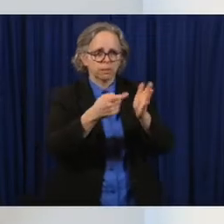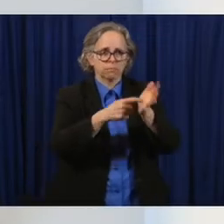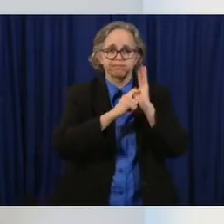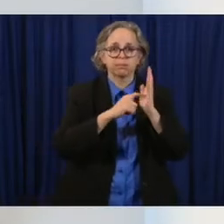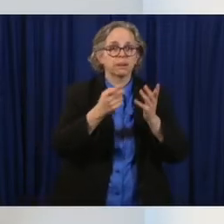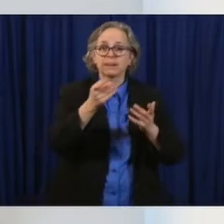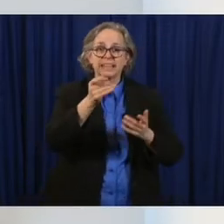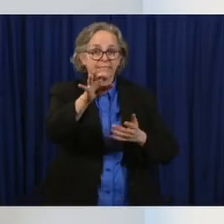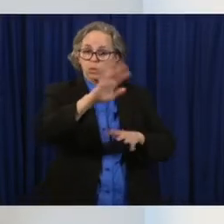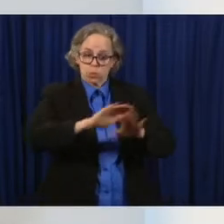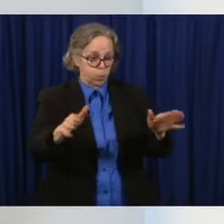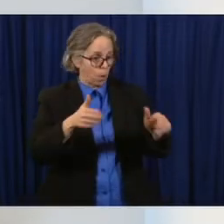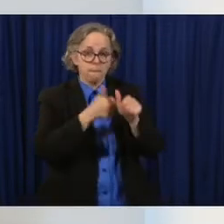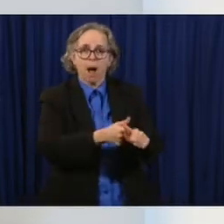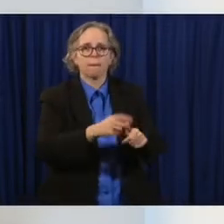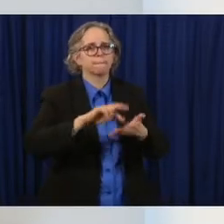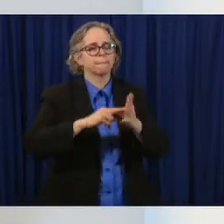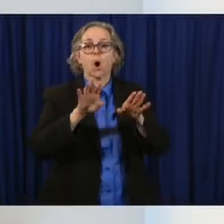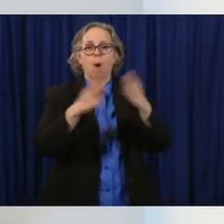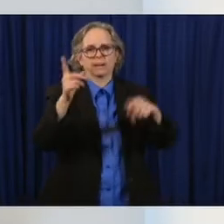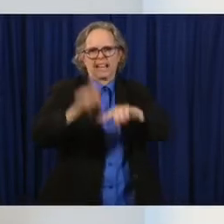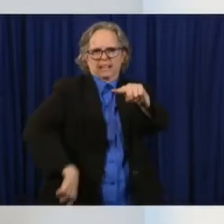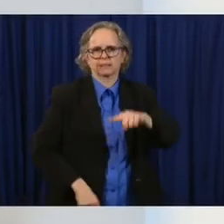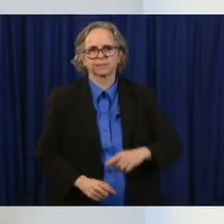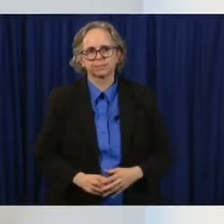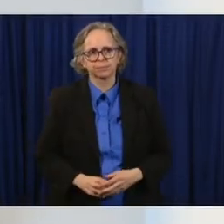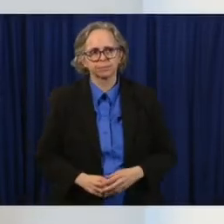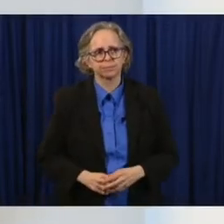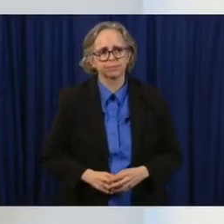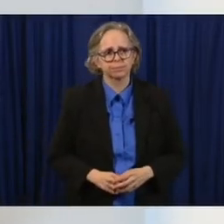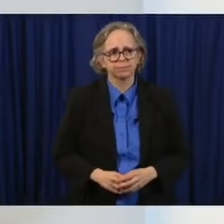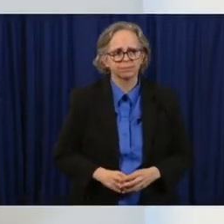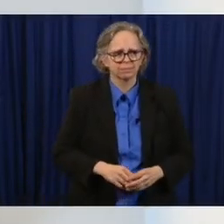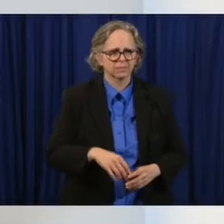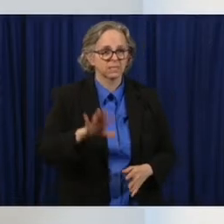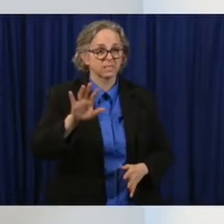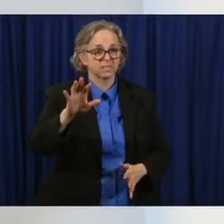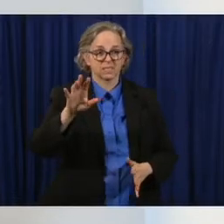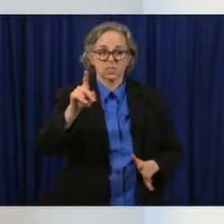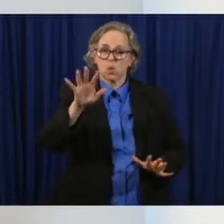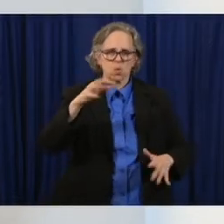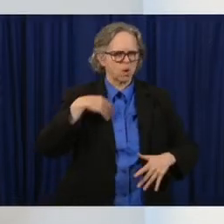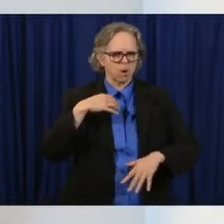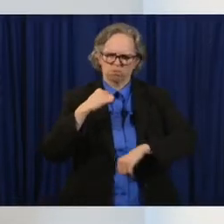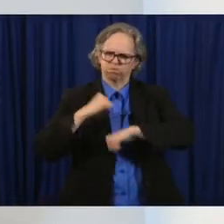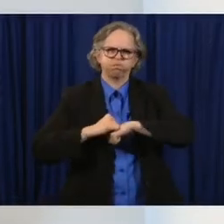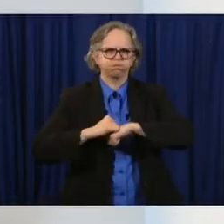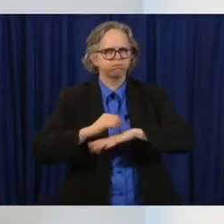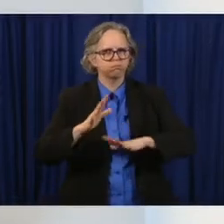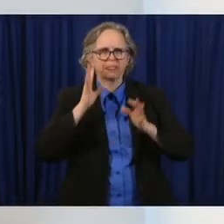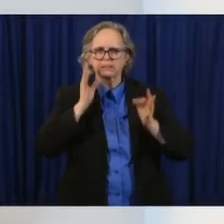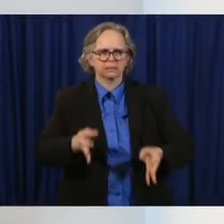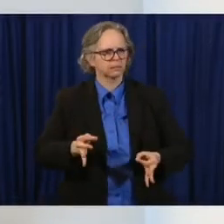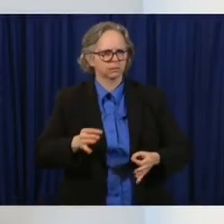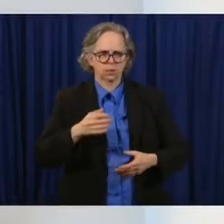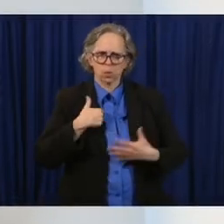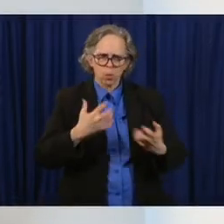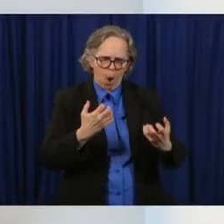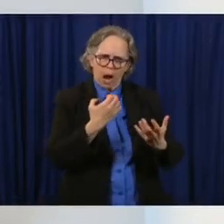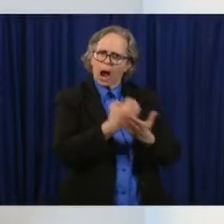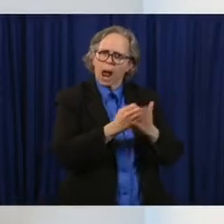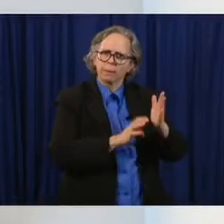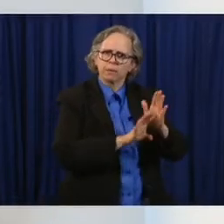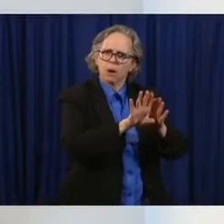very firm about this. We want economic activity to happen, but we want workers to feel safe. We want customers to feel safe.